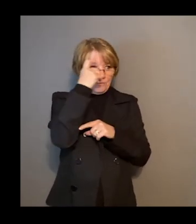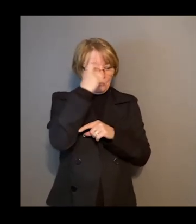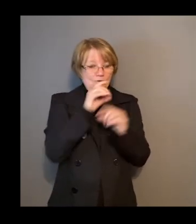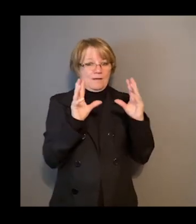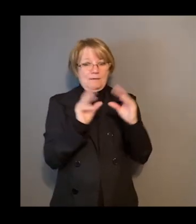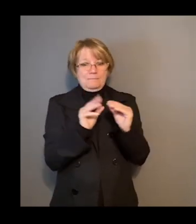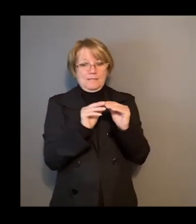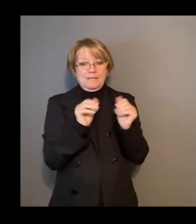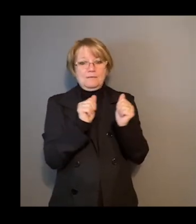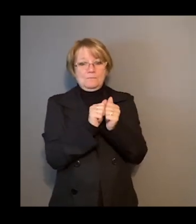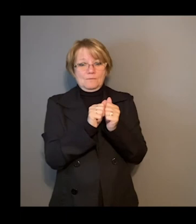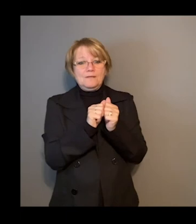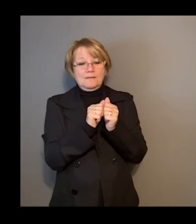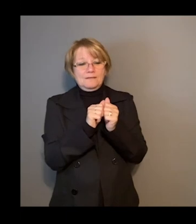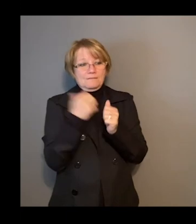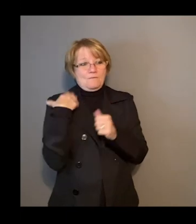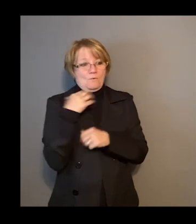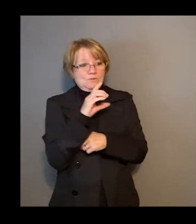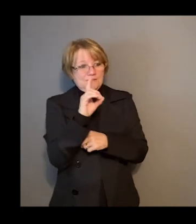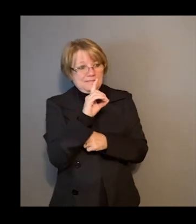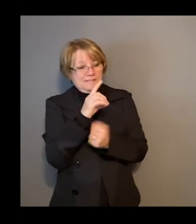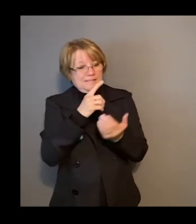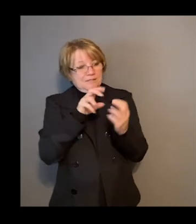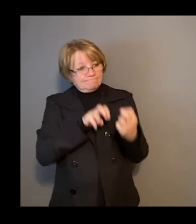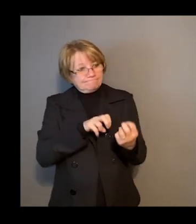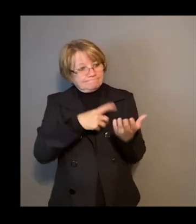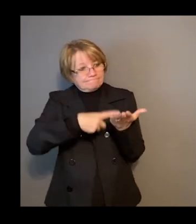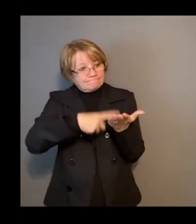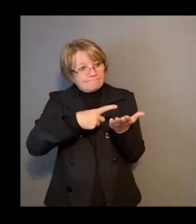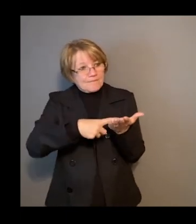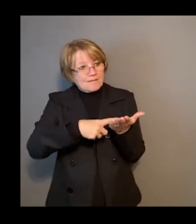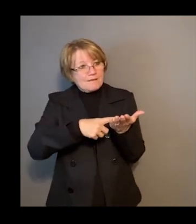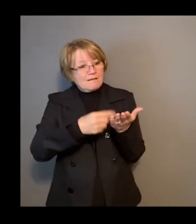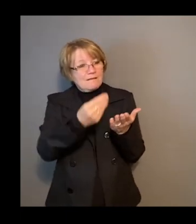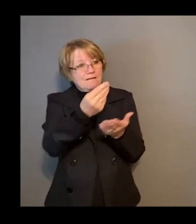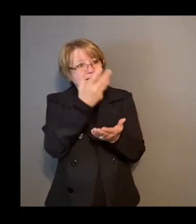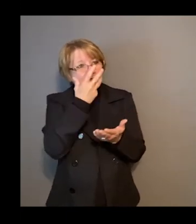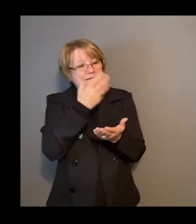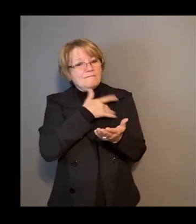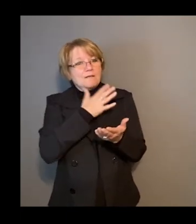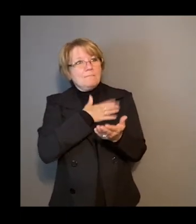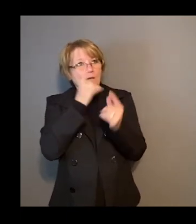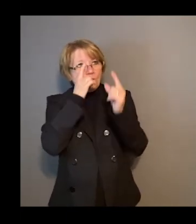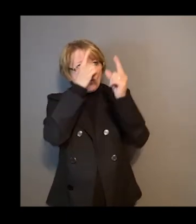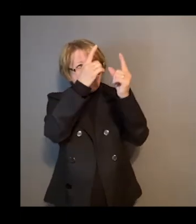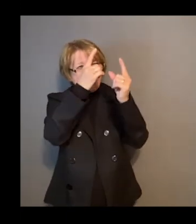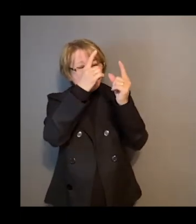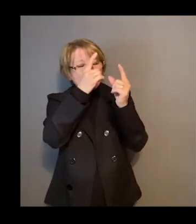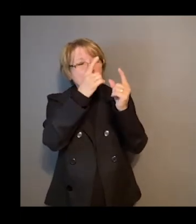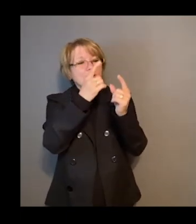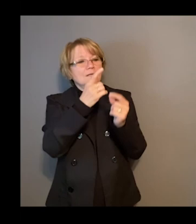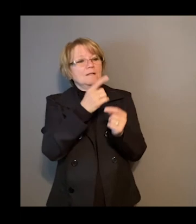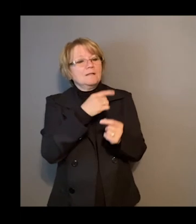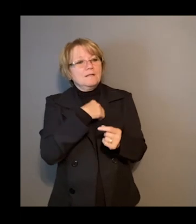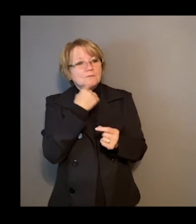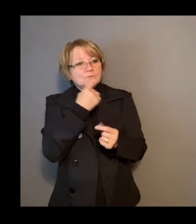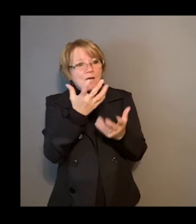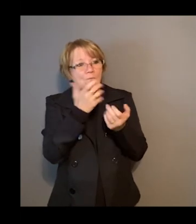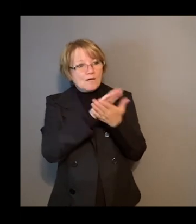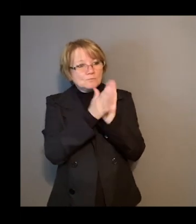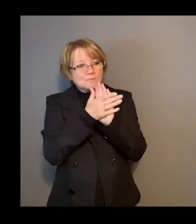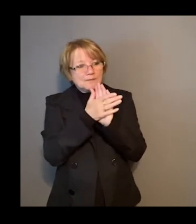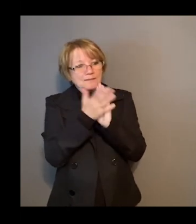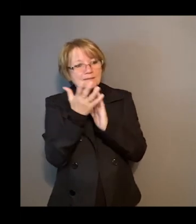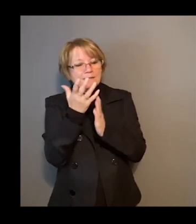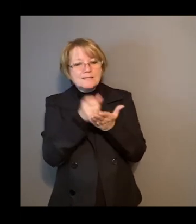around, which made me, want to focus. I told you my goals. I told you my ambitions. I told you I wanted to be a scholarship athlete. And you